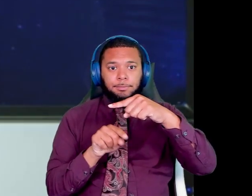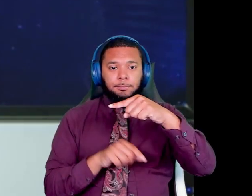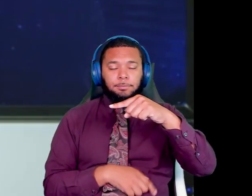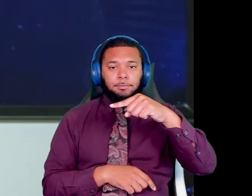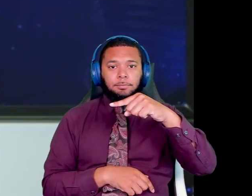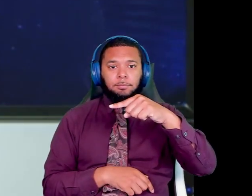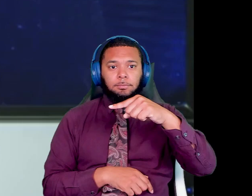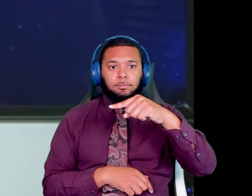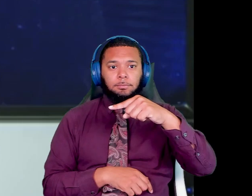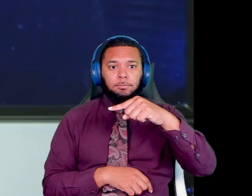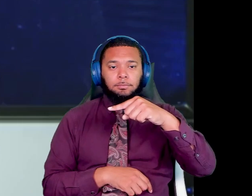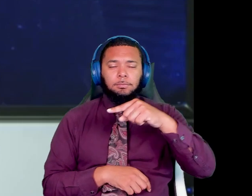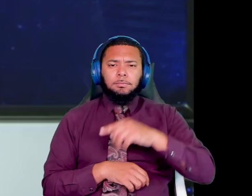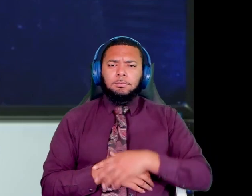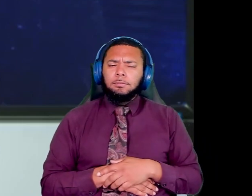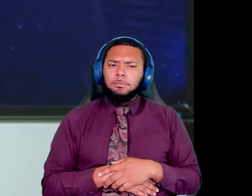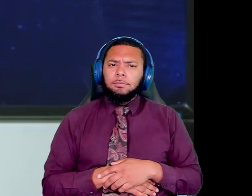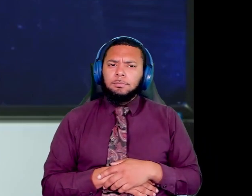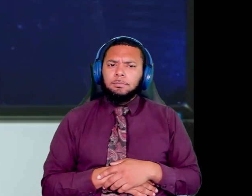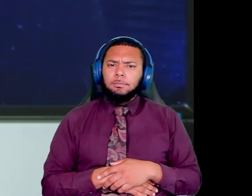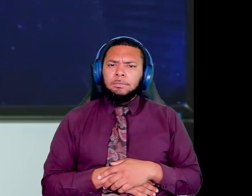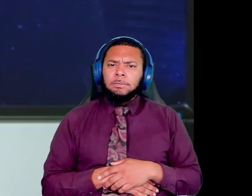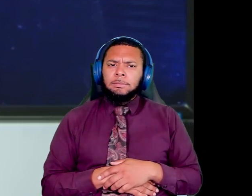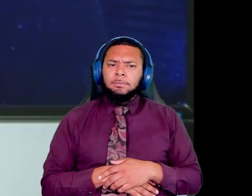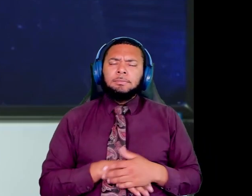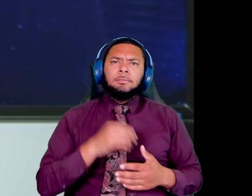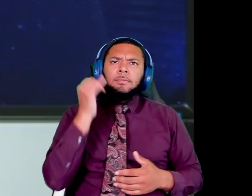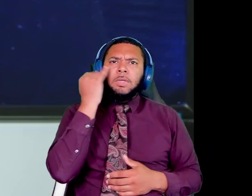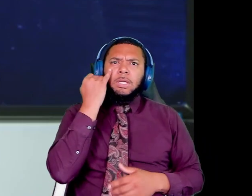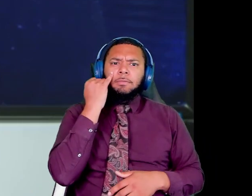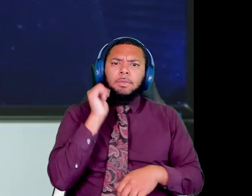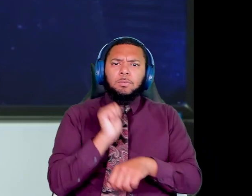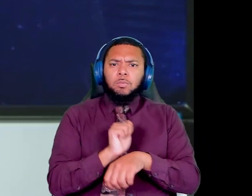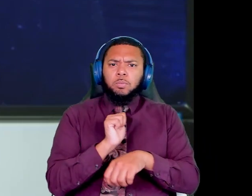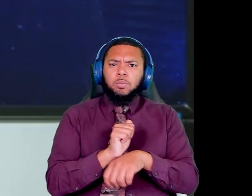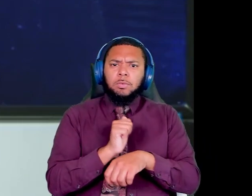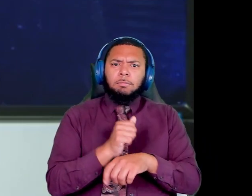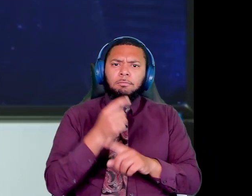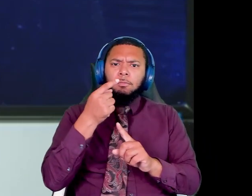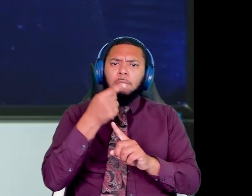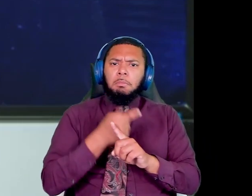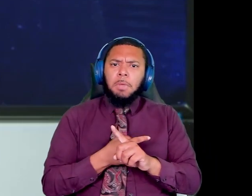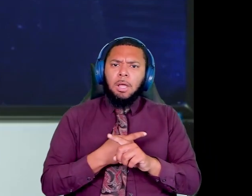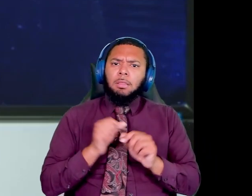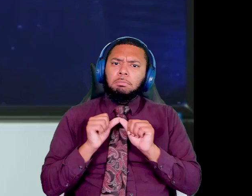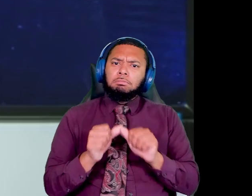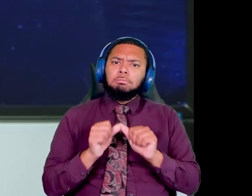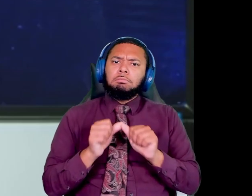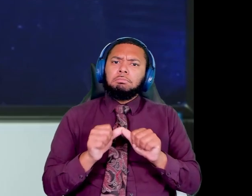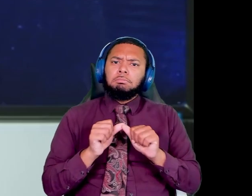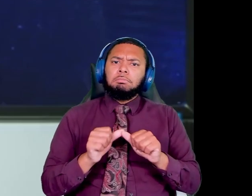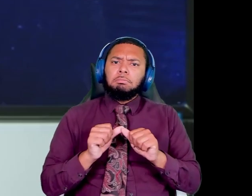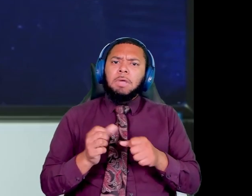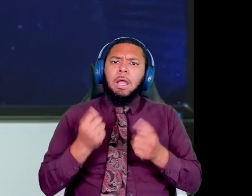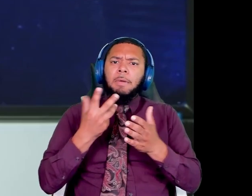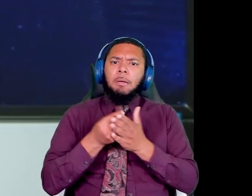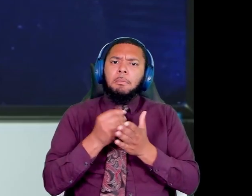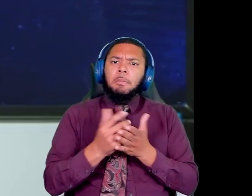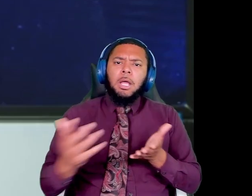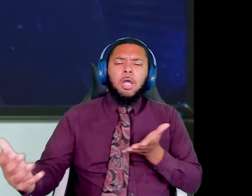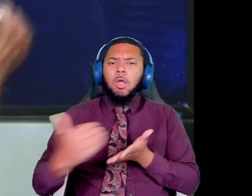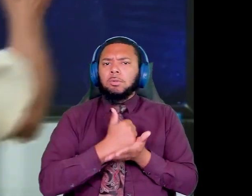And the question is, if you have this job for a month, how much money do you make in a